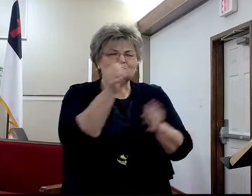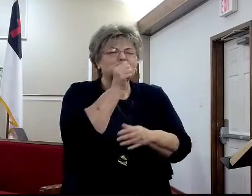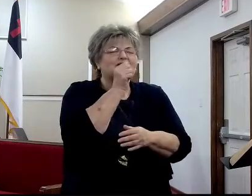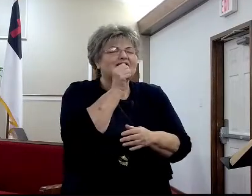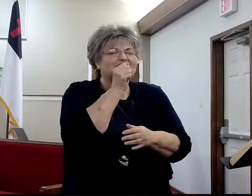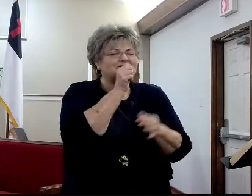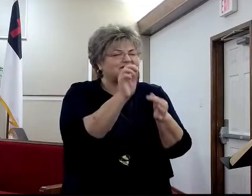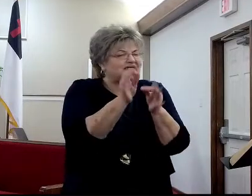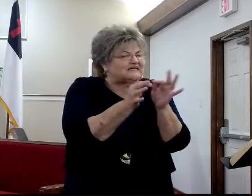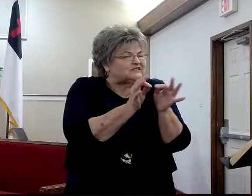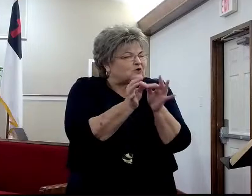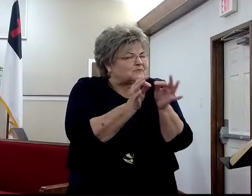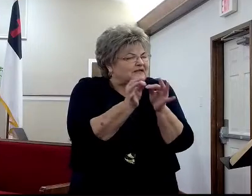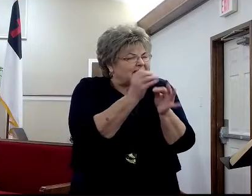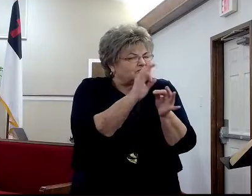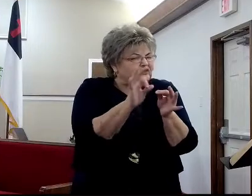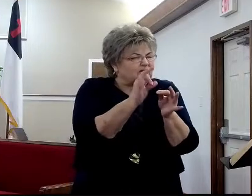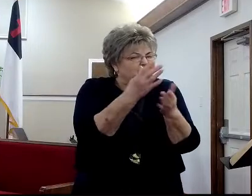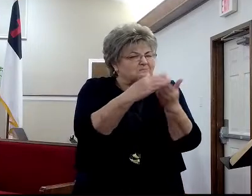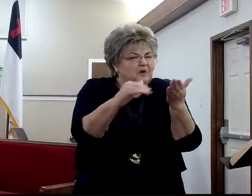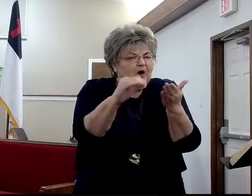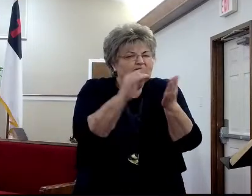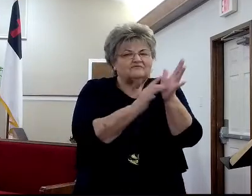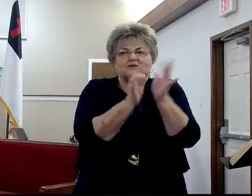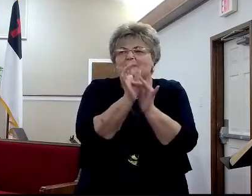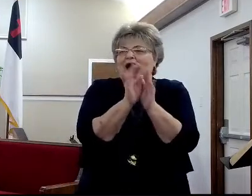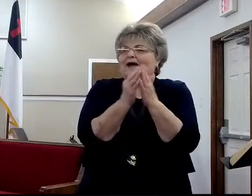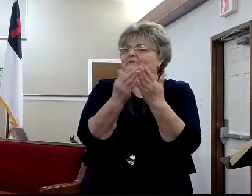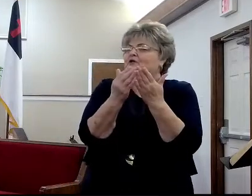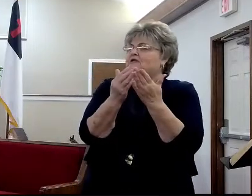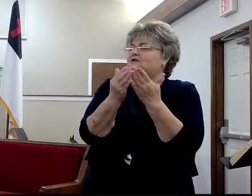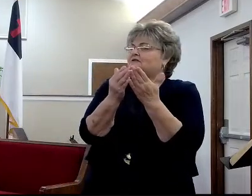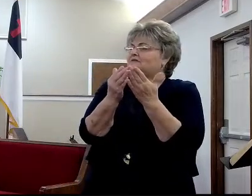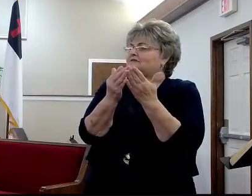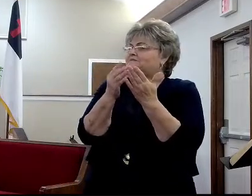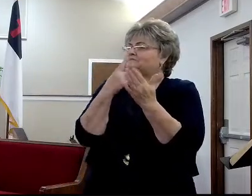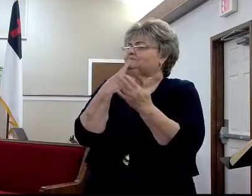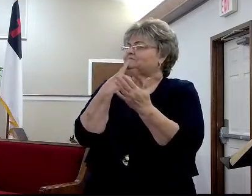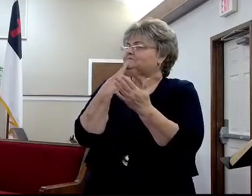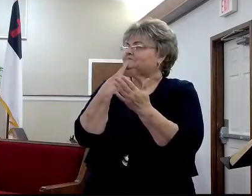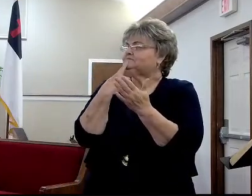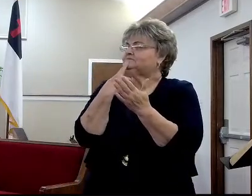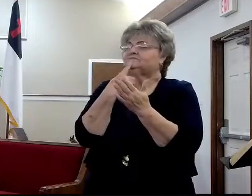Taking it out of context. Did you say that, Lily? Was that you? Okay, you guys speaking up. I've got hard hearing. Too many radios.